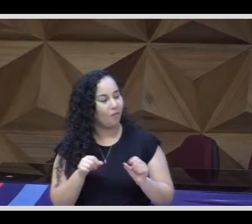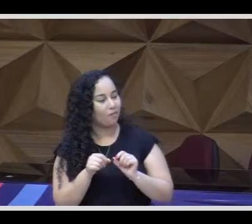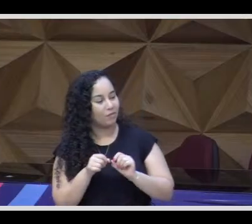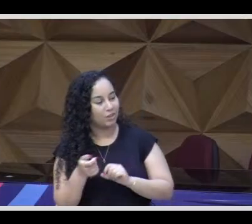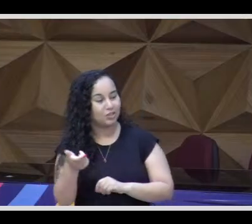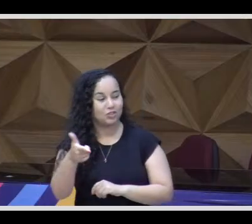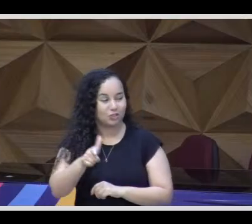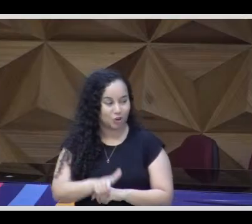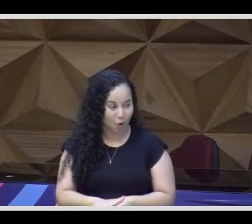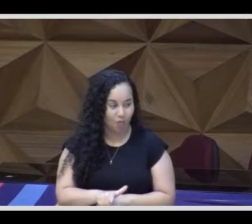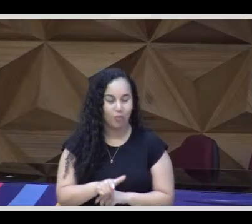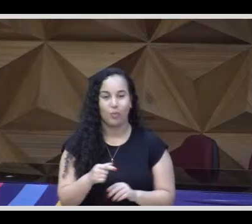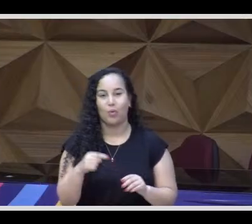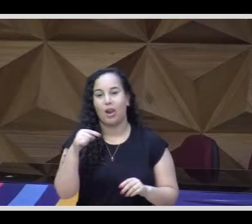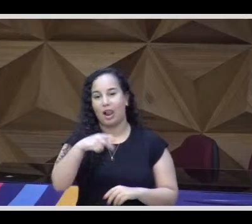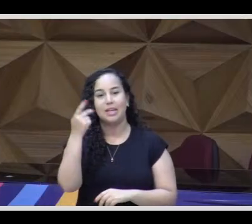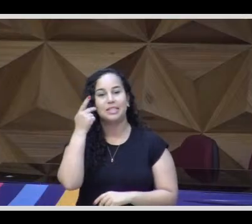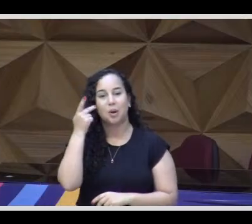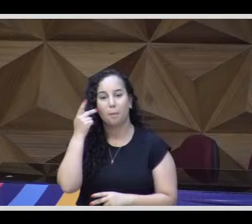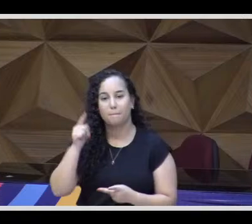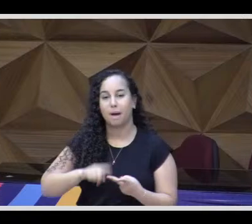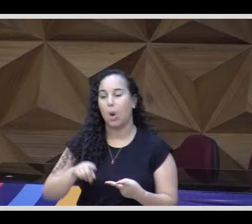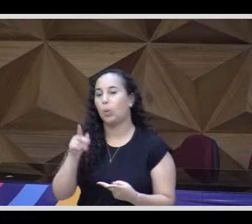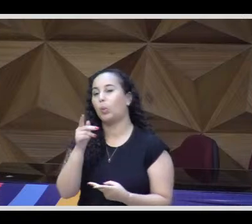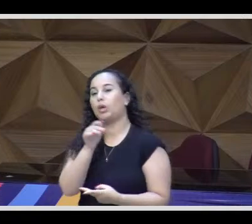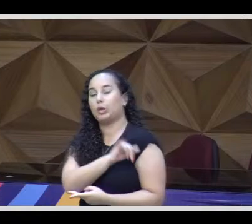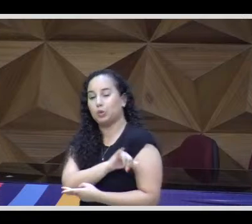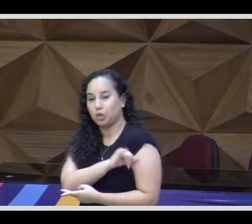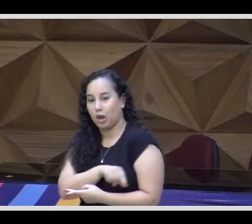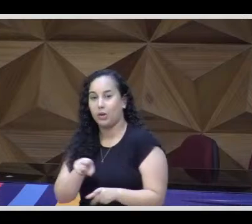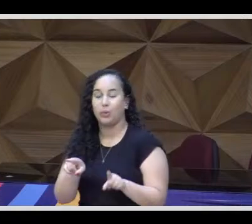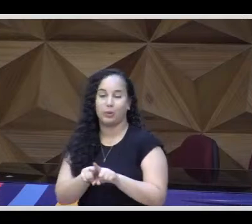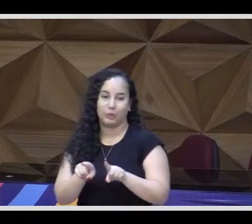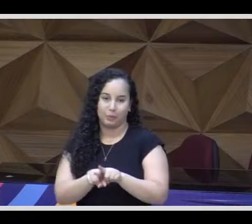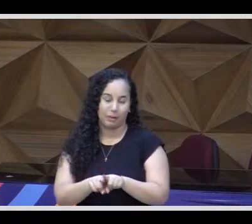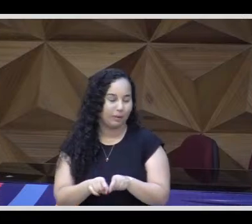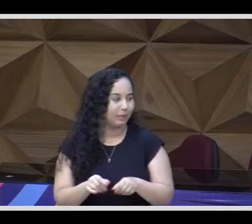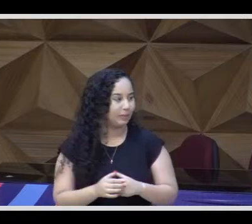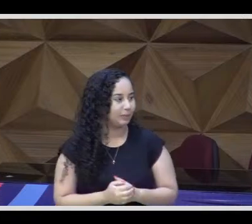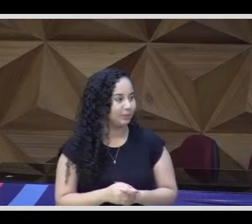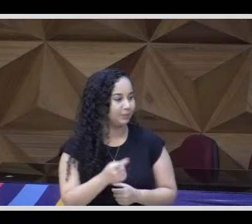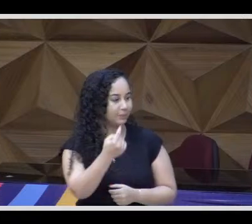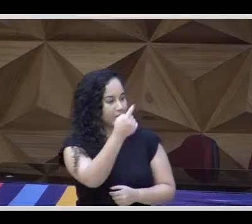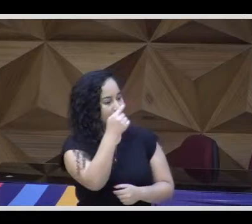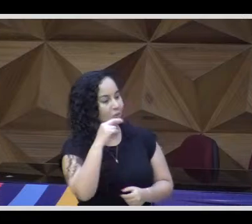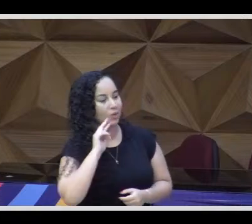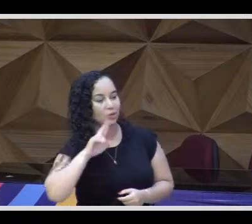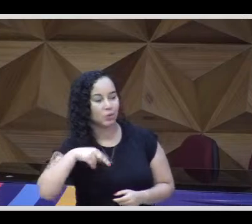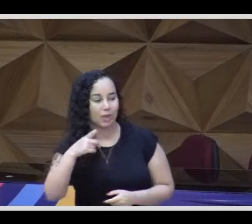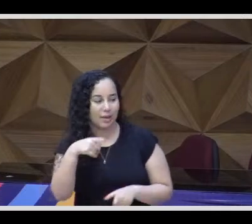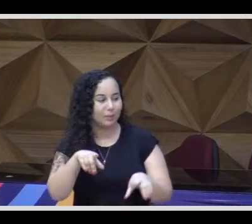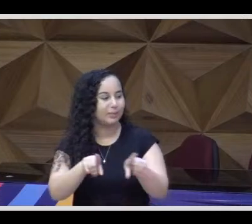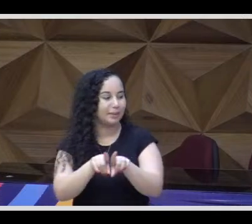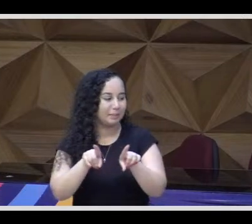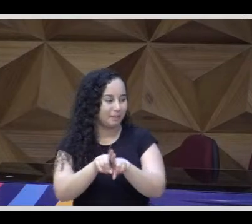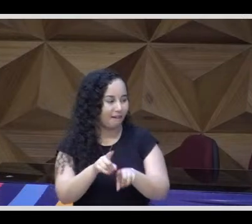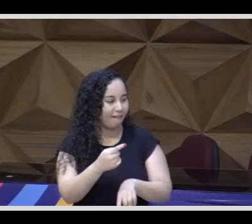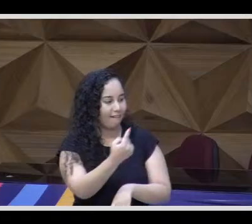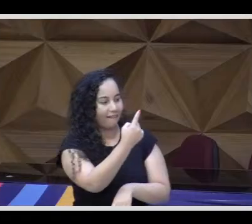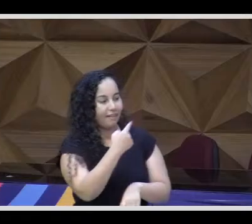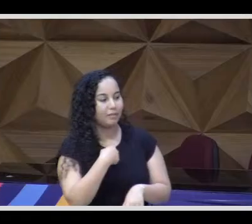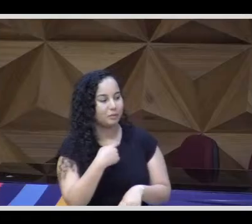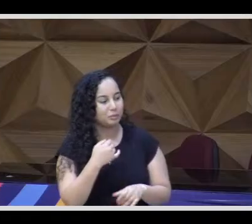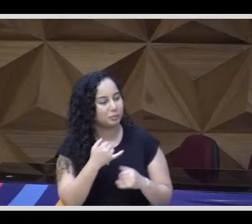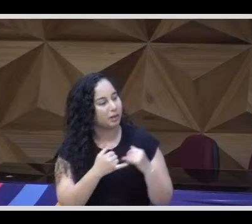in the model in São Paulo and in Rio de Janeiro, and the outcomes were also very well predicted.